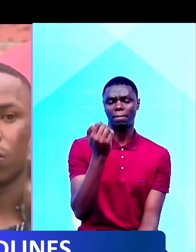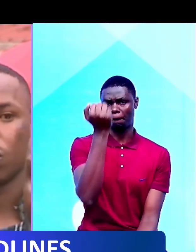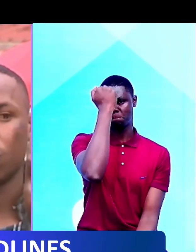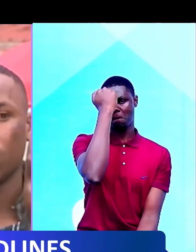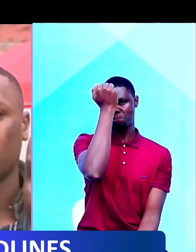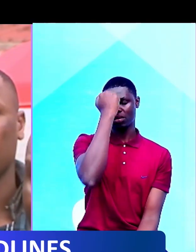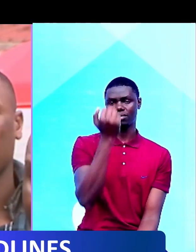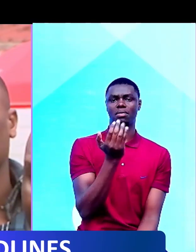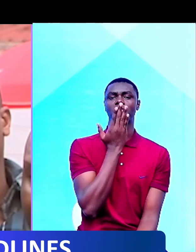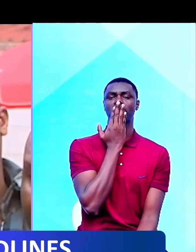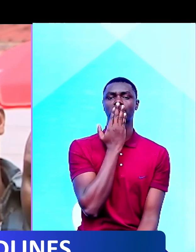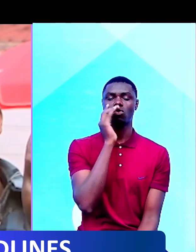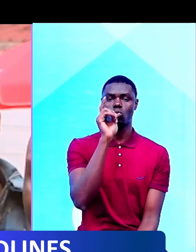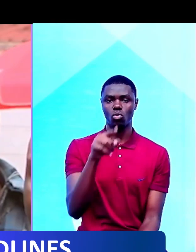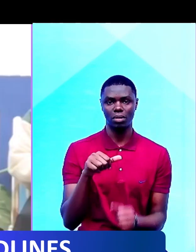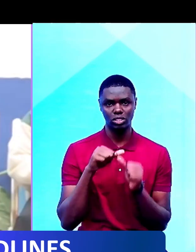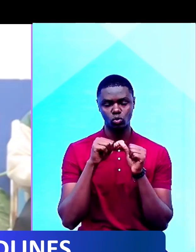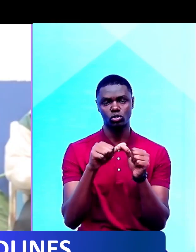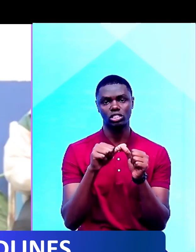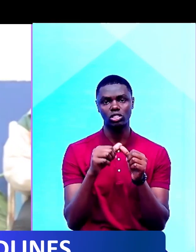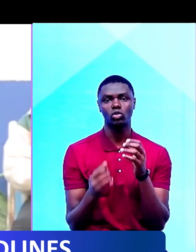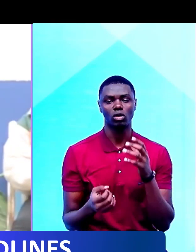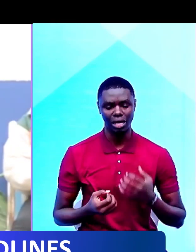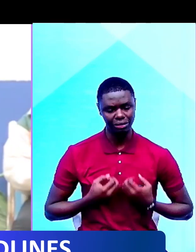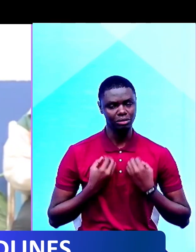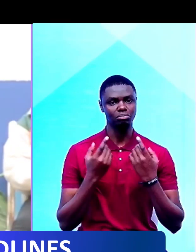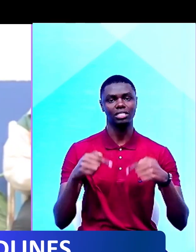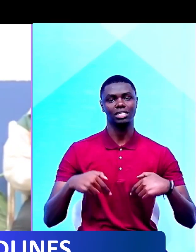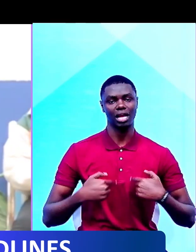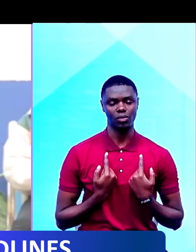continue to air our voices.